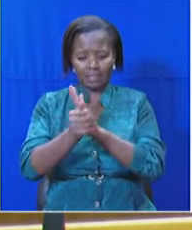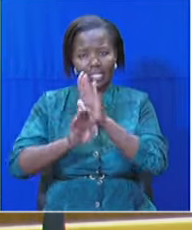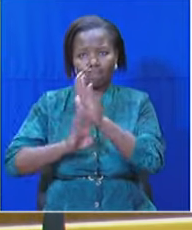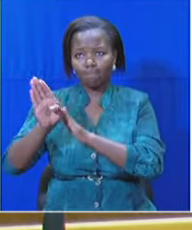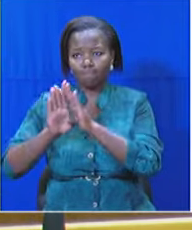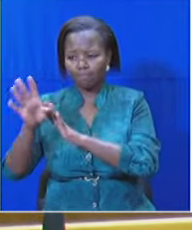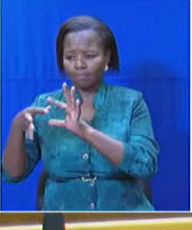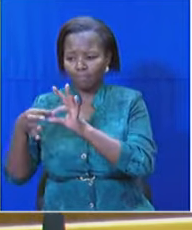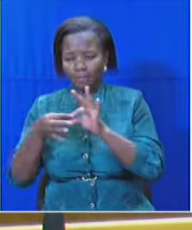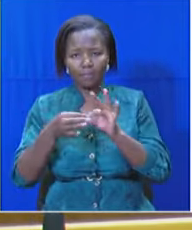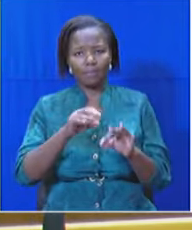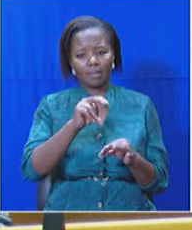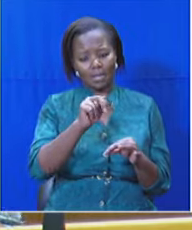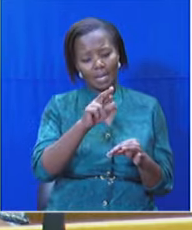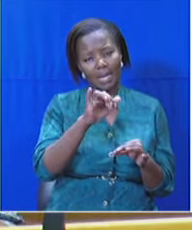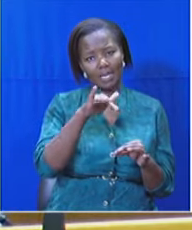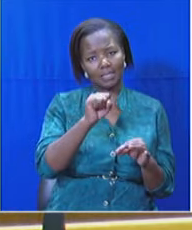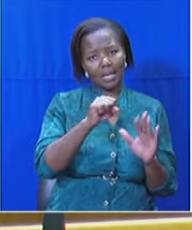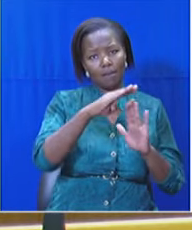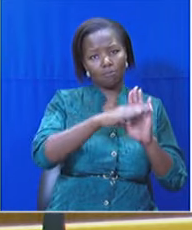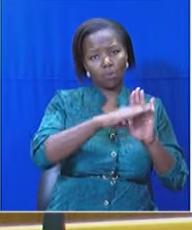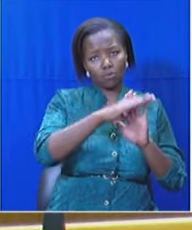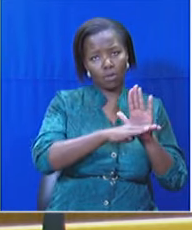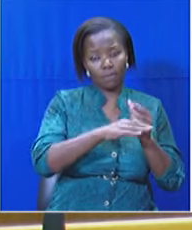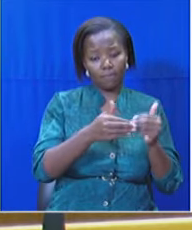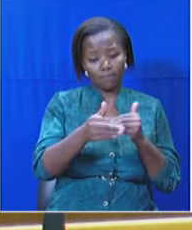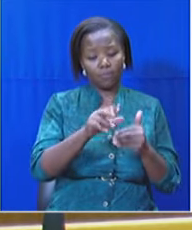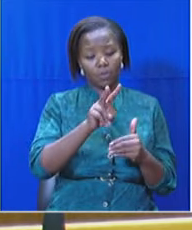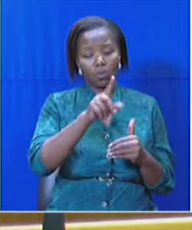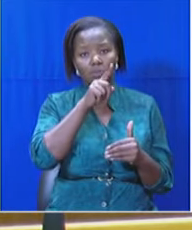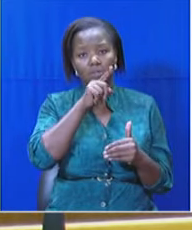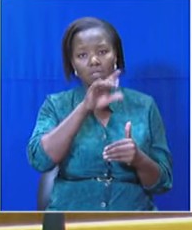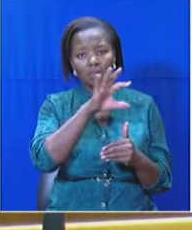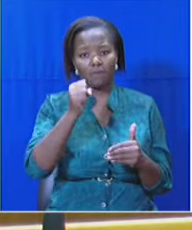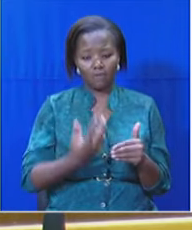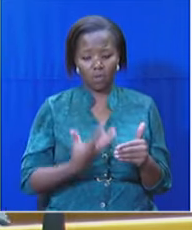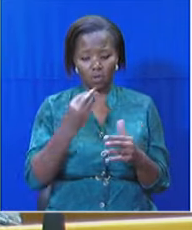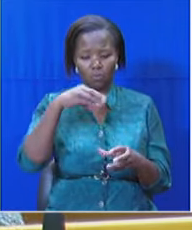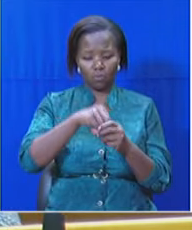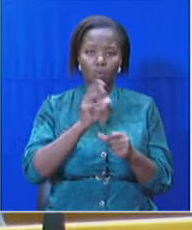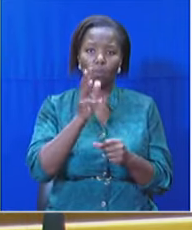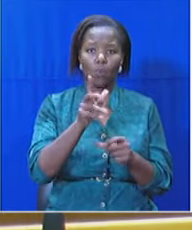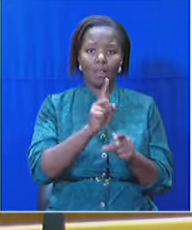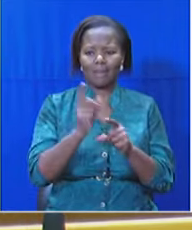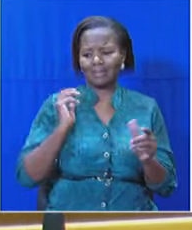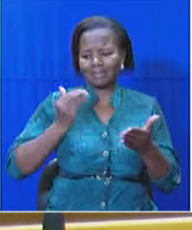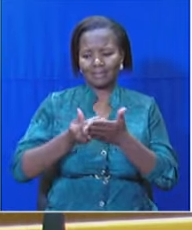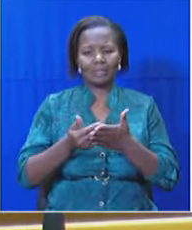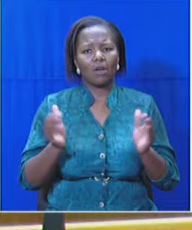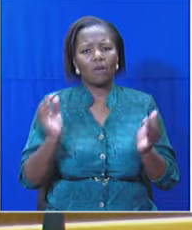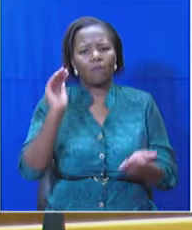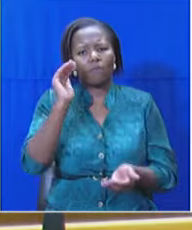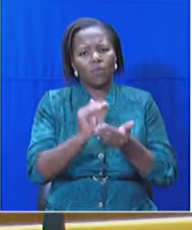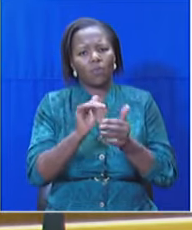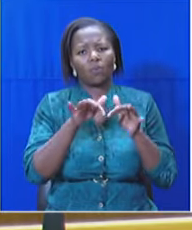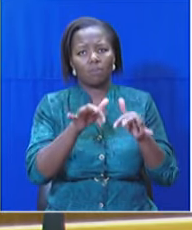NARISEC program. 2,500 youth will be recruited and skills, although the NARISEC intake has decreased. 200